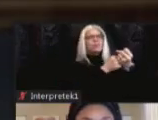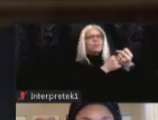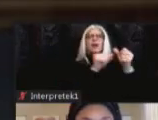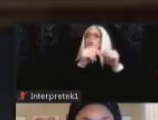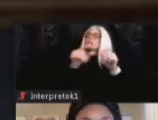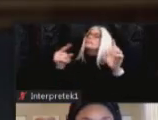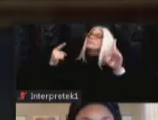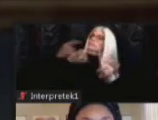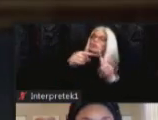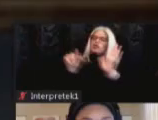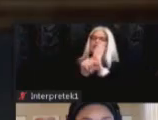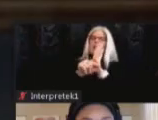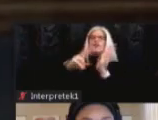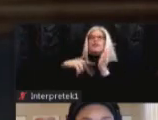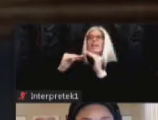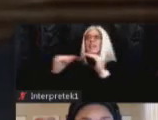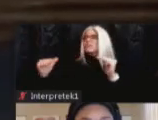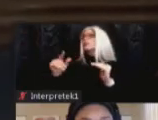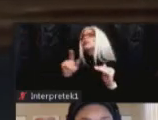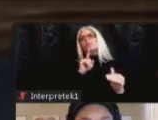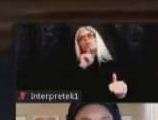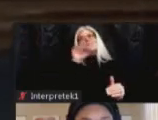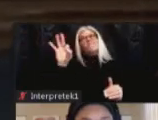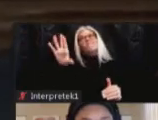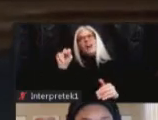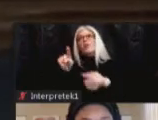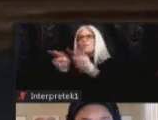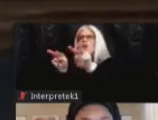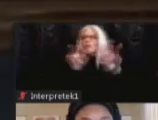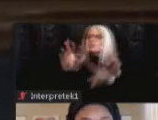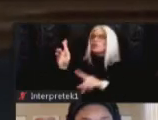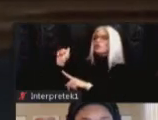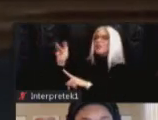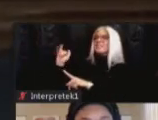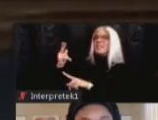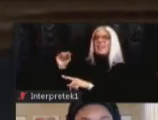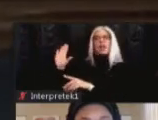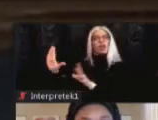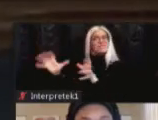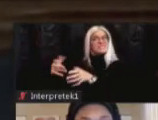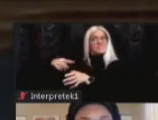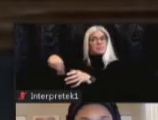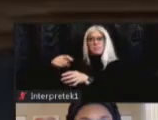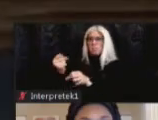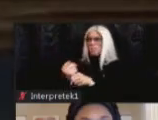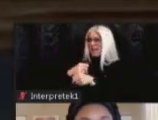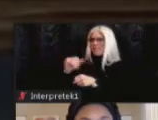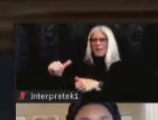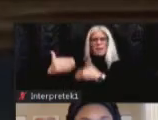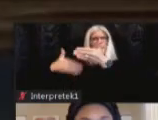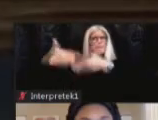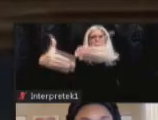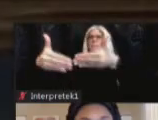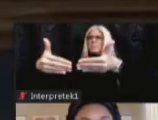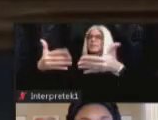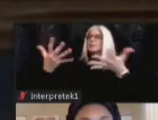fun to watch Rakia and her team bring the whole campaign to new life. I agree with her that implementing